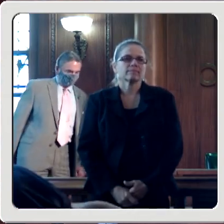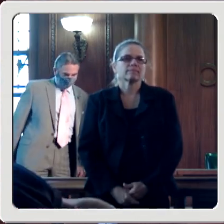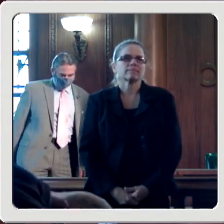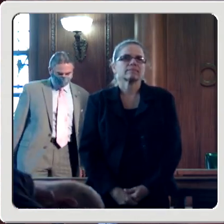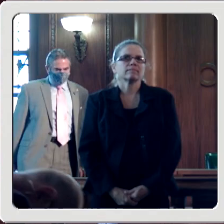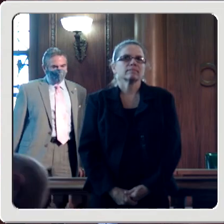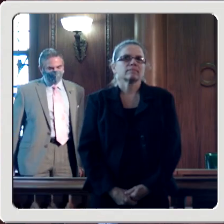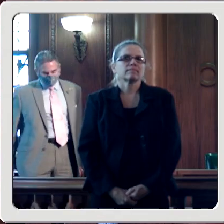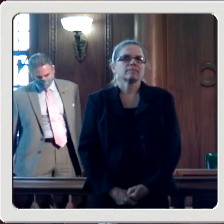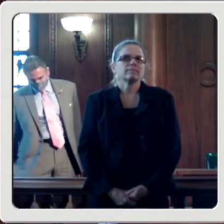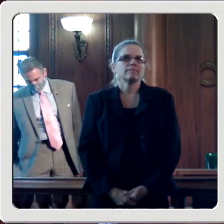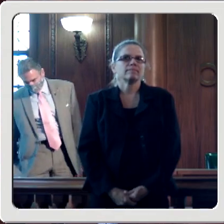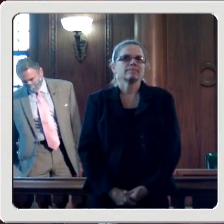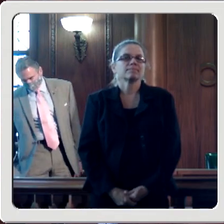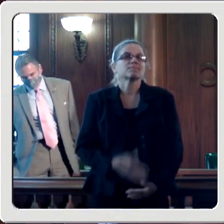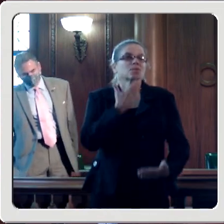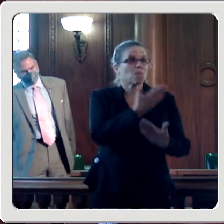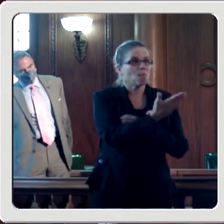Good morning, everybody.